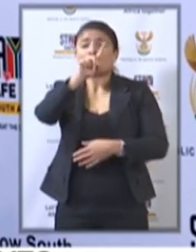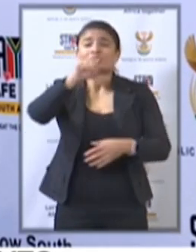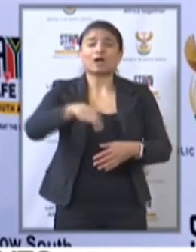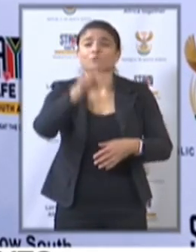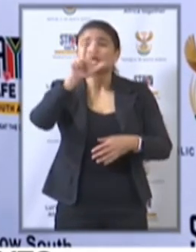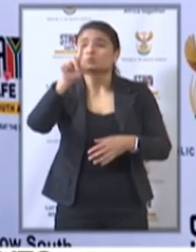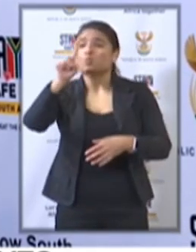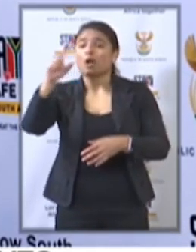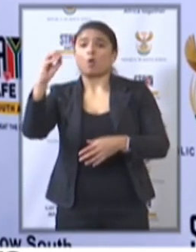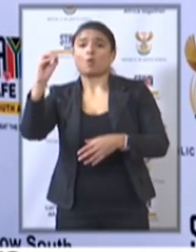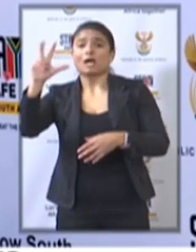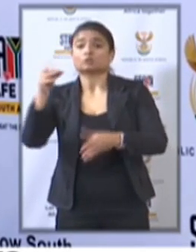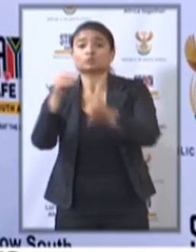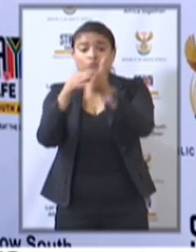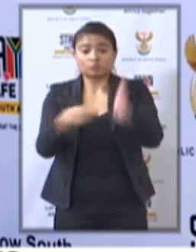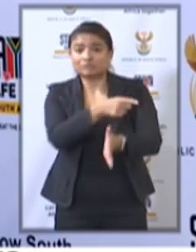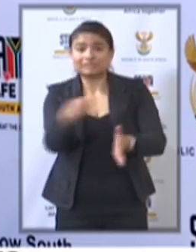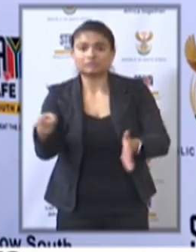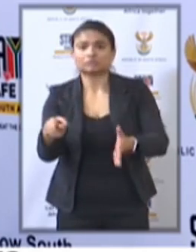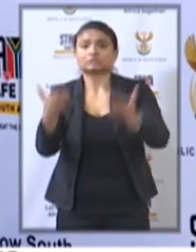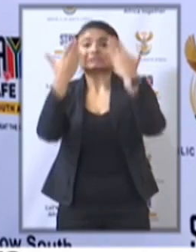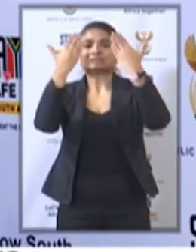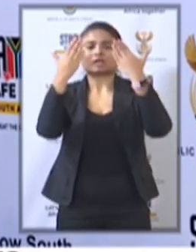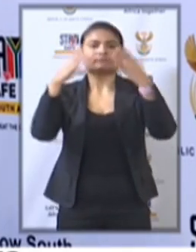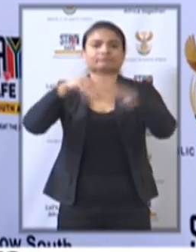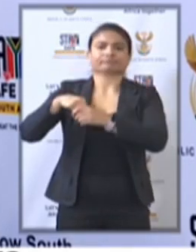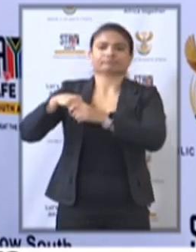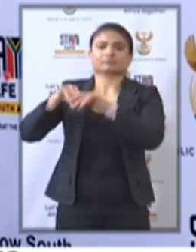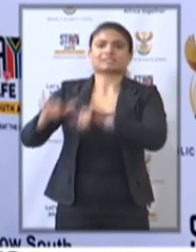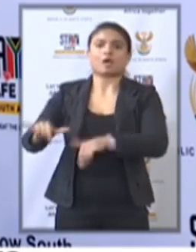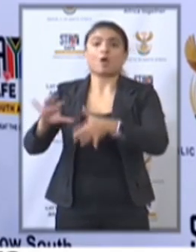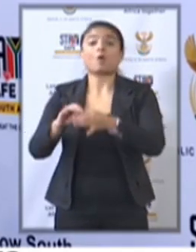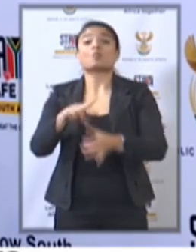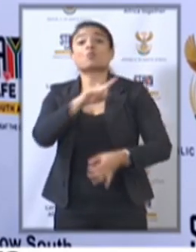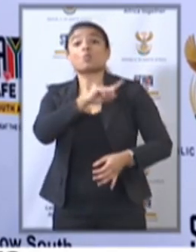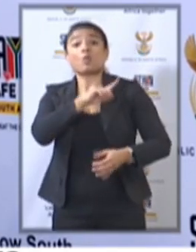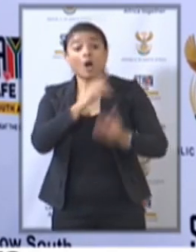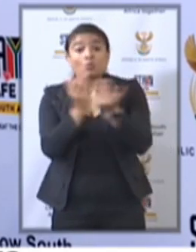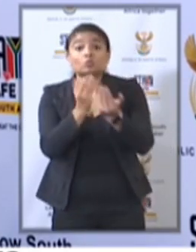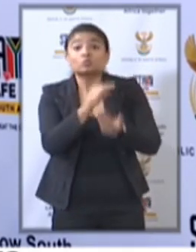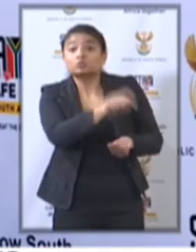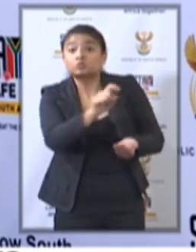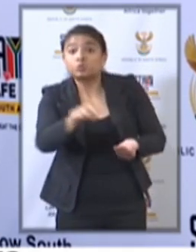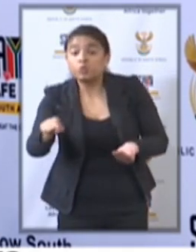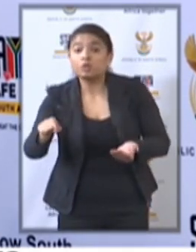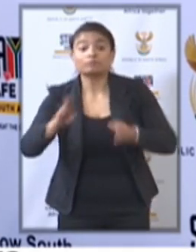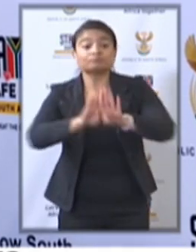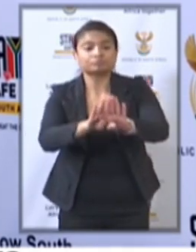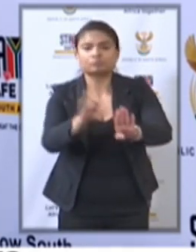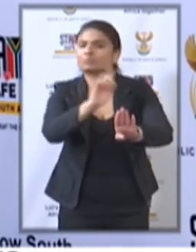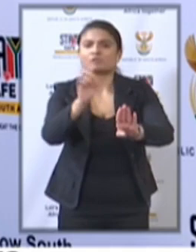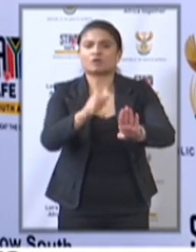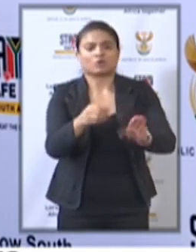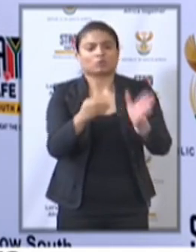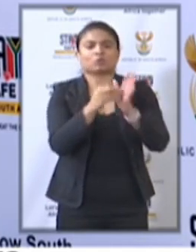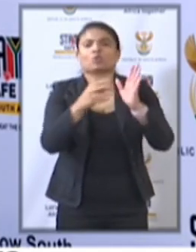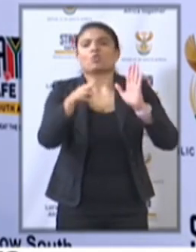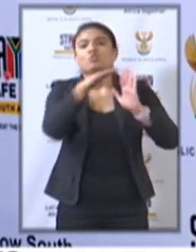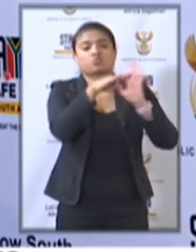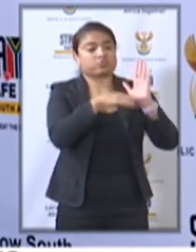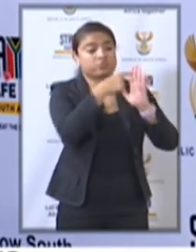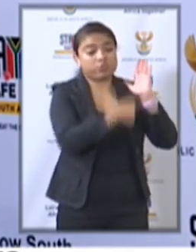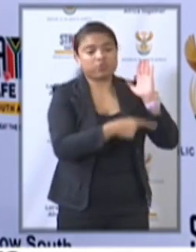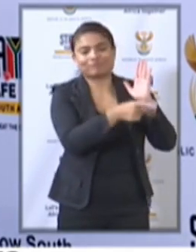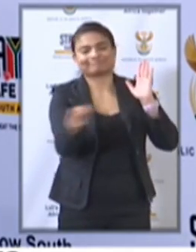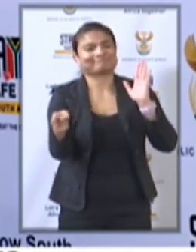learning centers due to the fact that the hosting schools for those centers were not complying with the regulations for